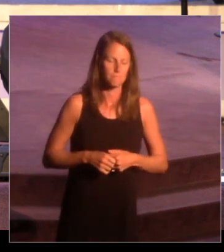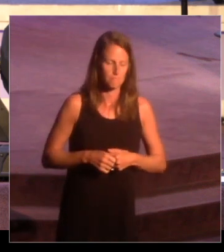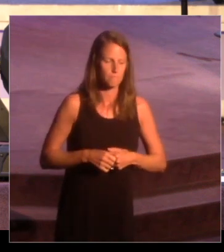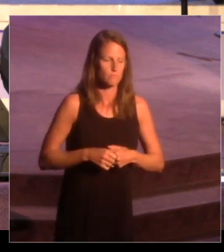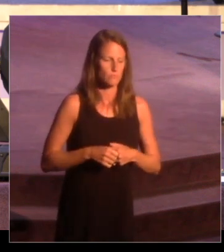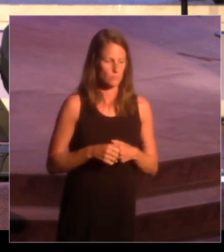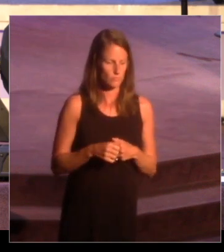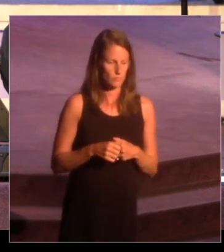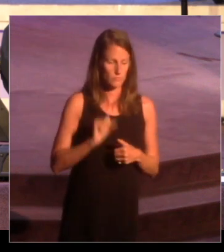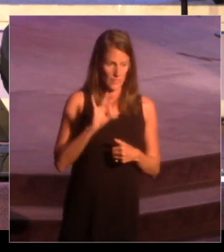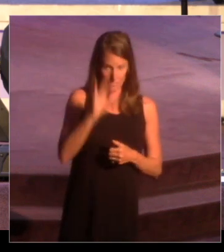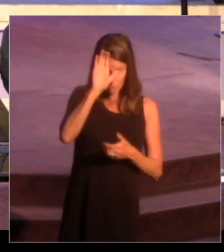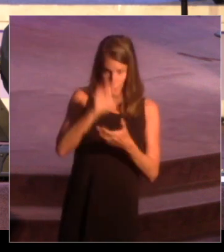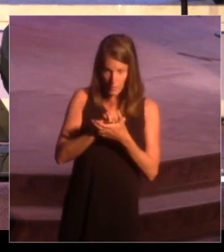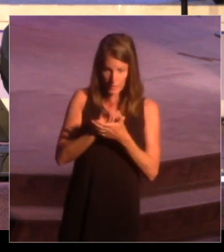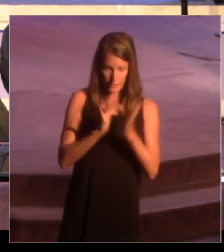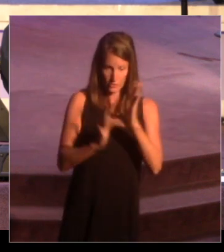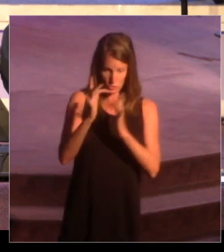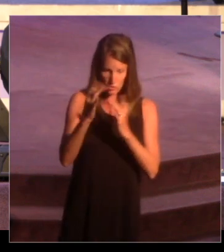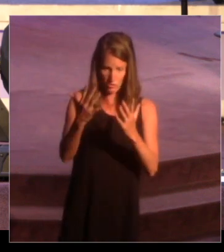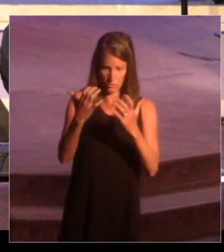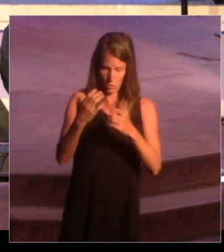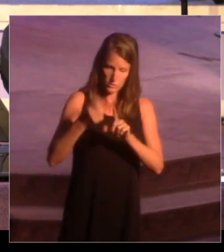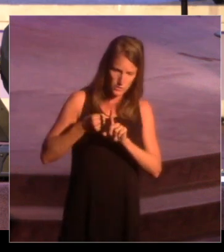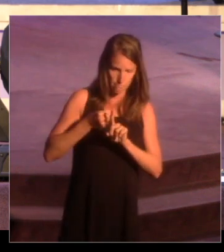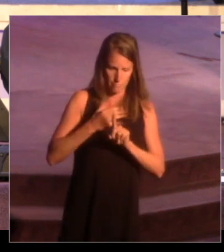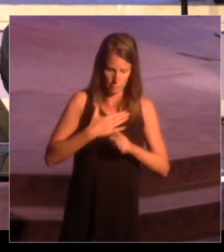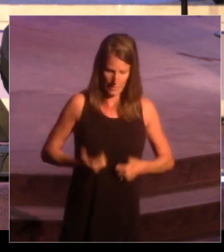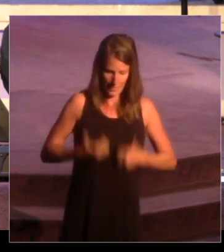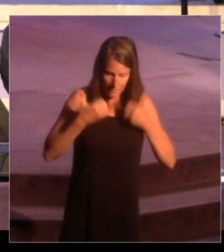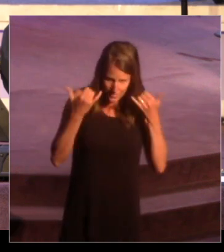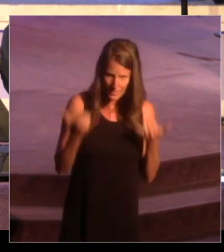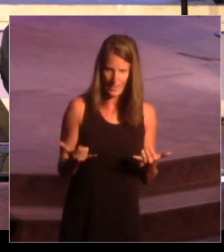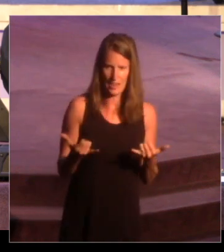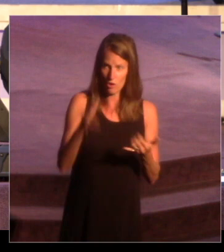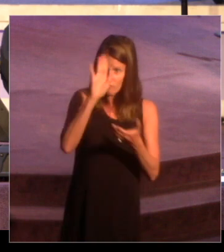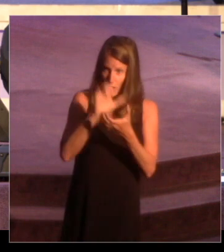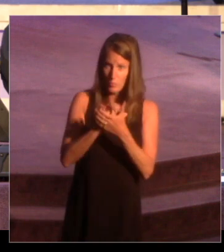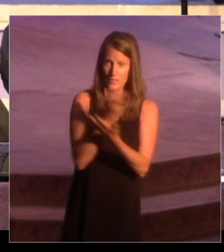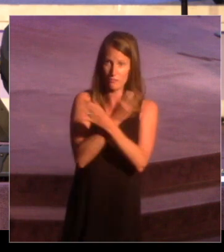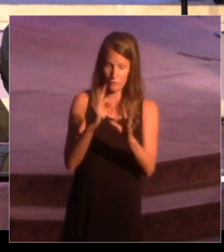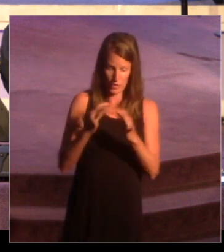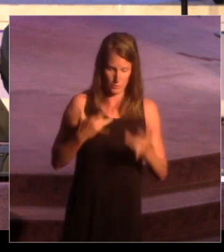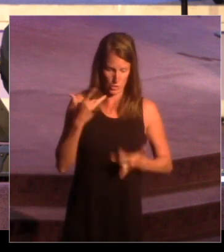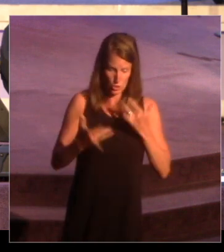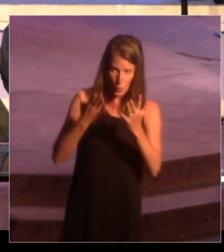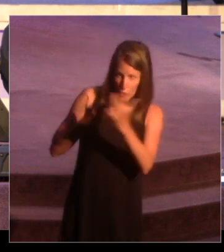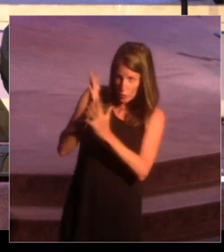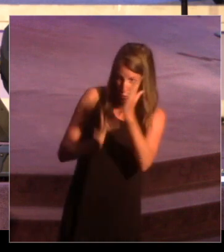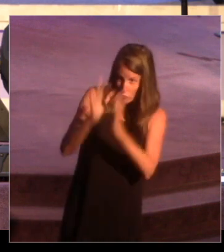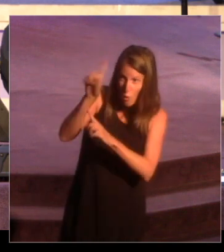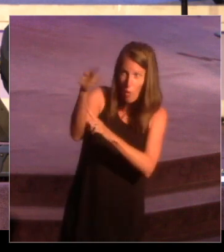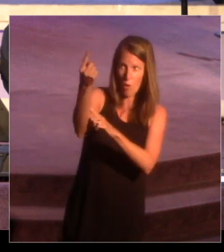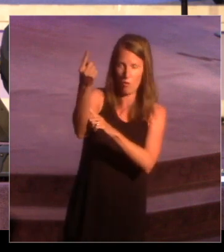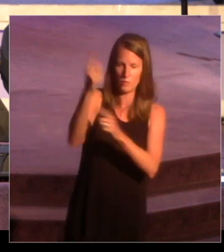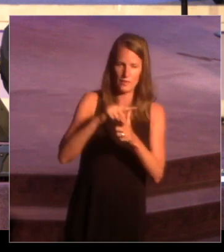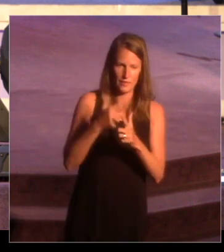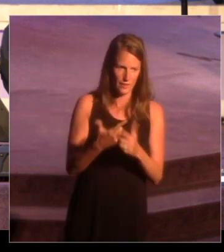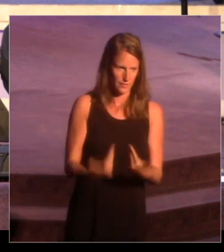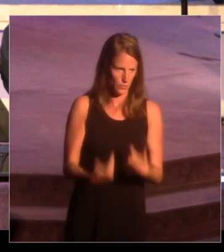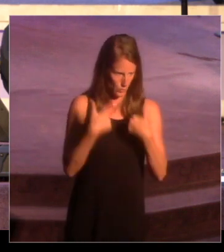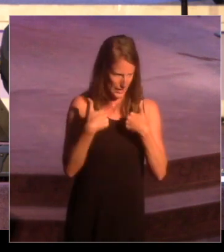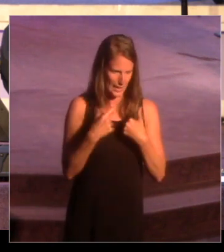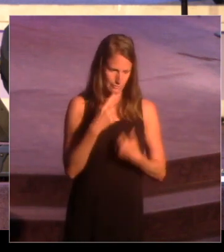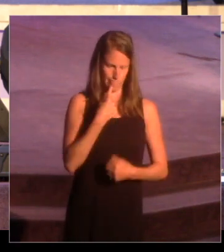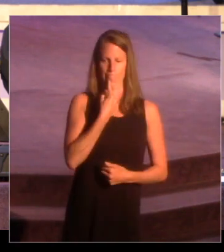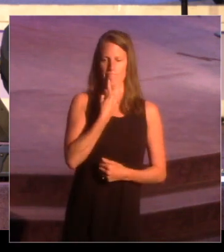And so, if we believe that God wants to impact my life here and now, if I believe freedom and joy in life are only found in him, then there's a